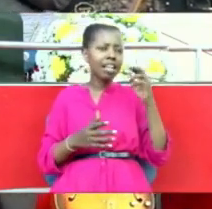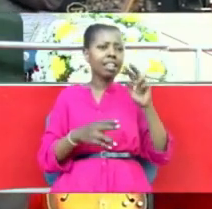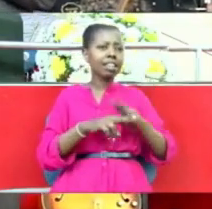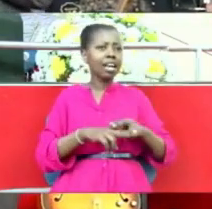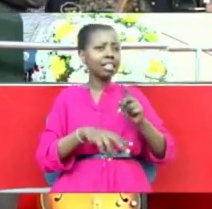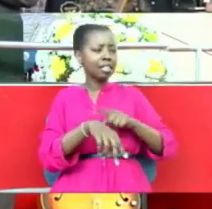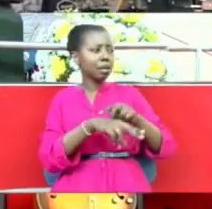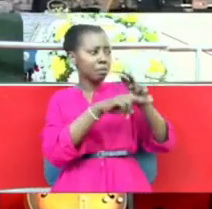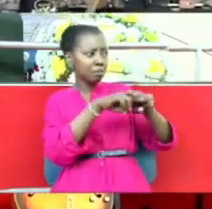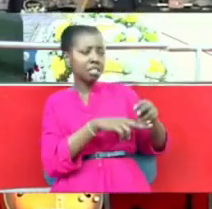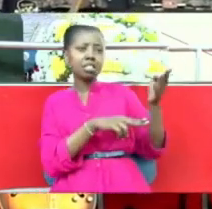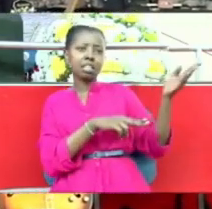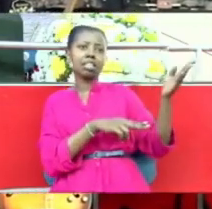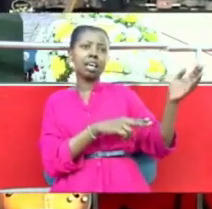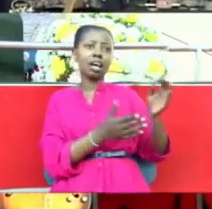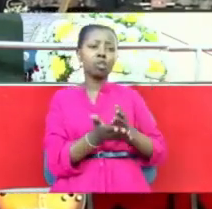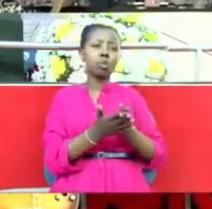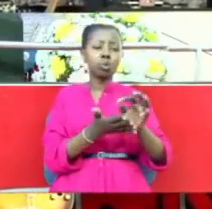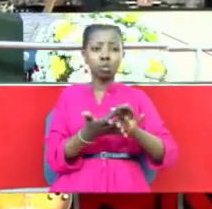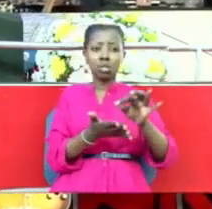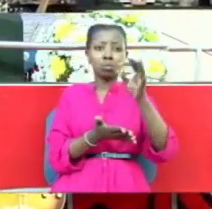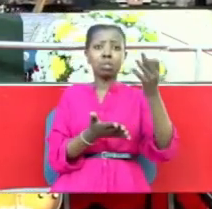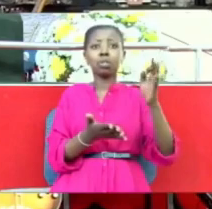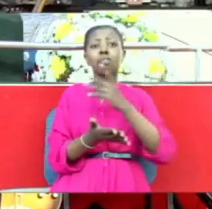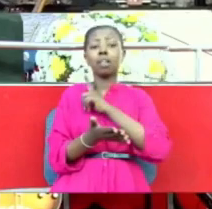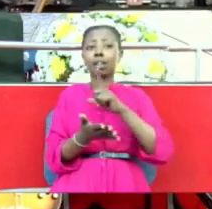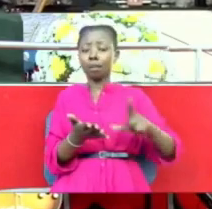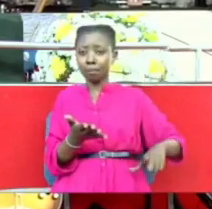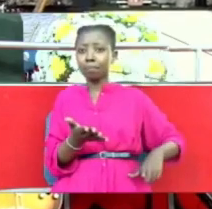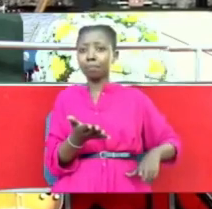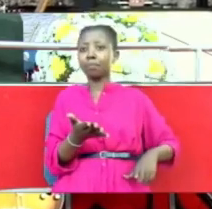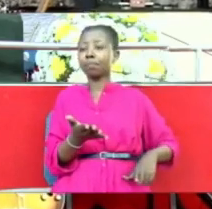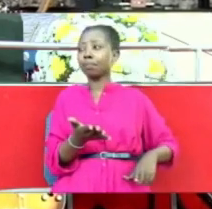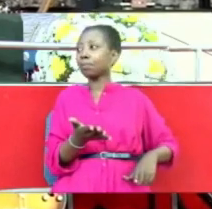it's good to tell you what the Spirit of the Lord is saying. Yes.